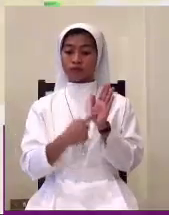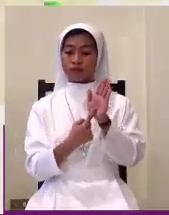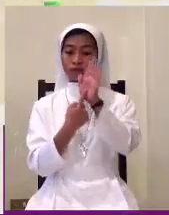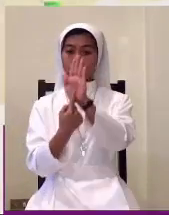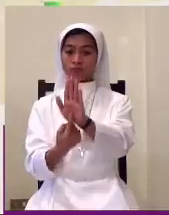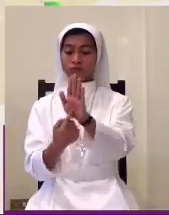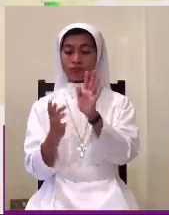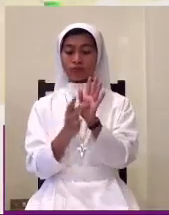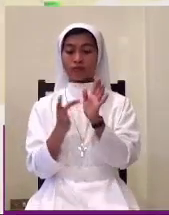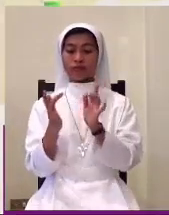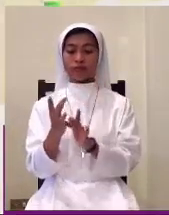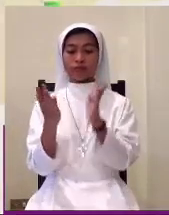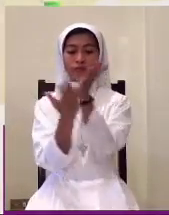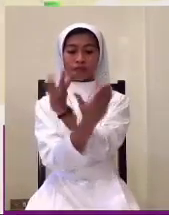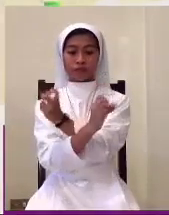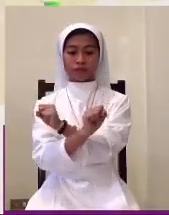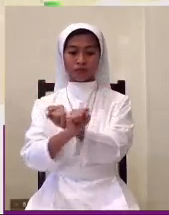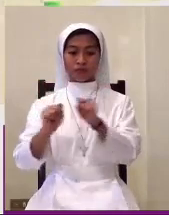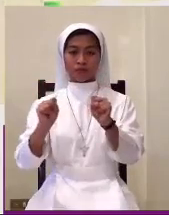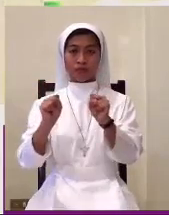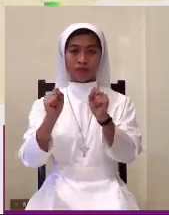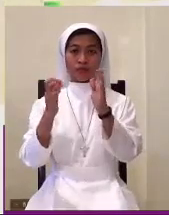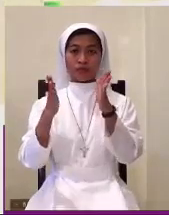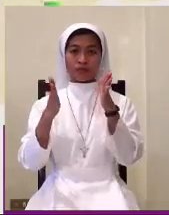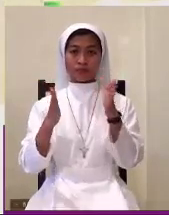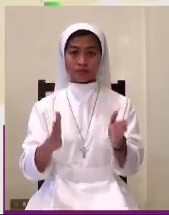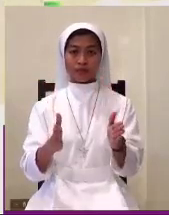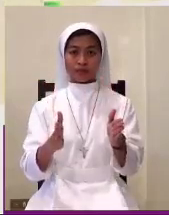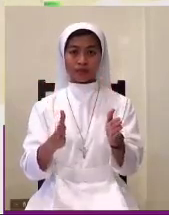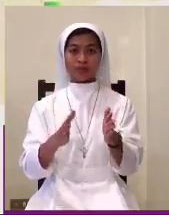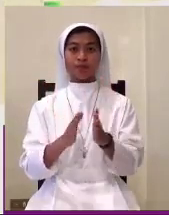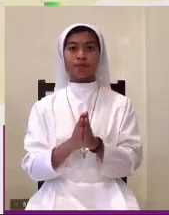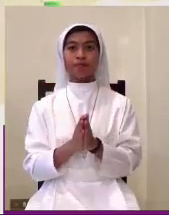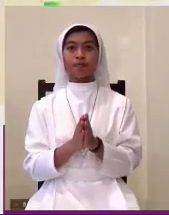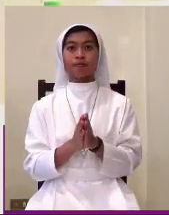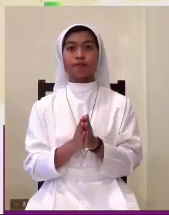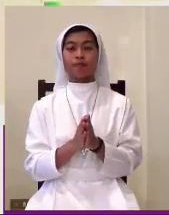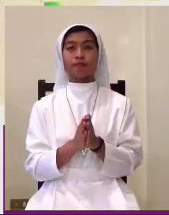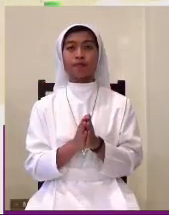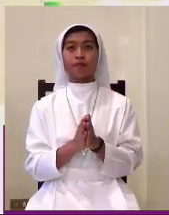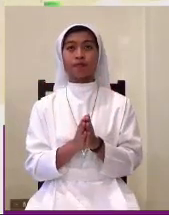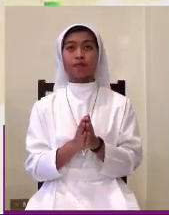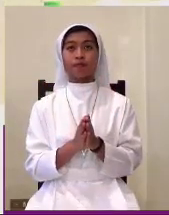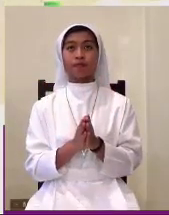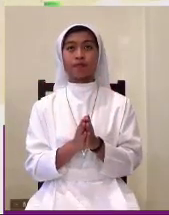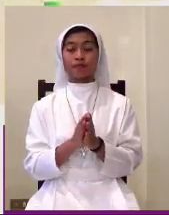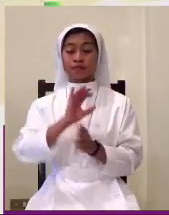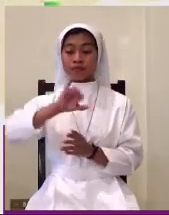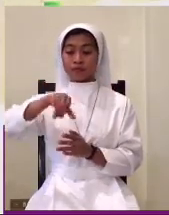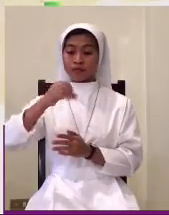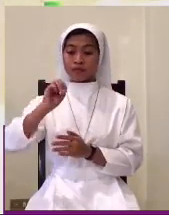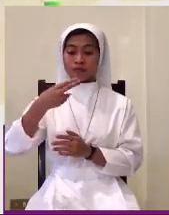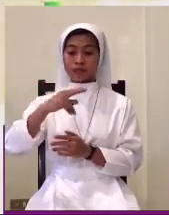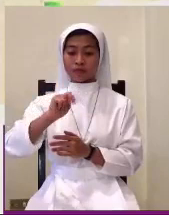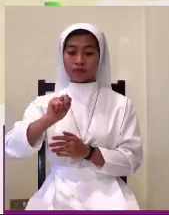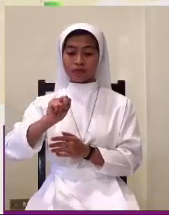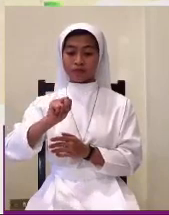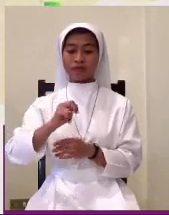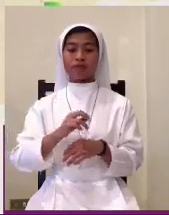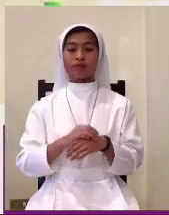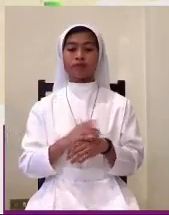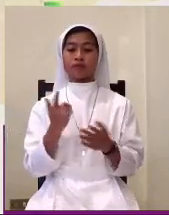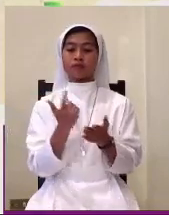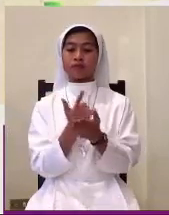in him. And that is the key of John's Gospel. If you want to be saved,